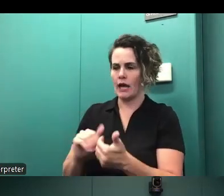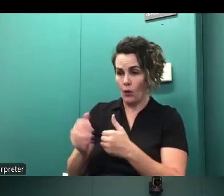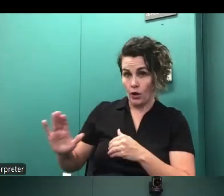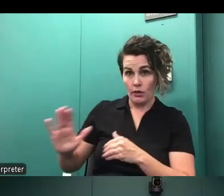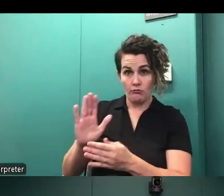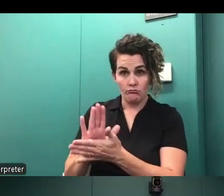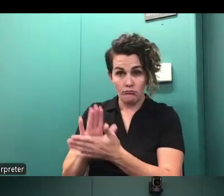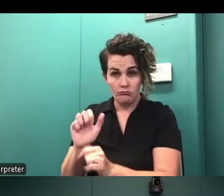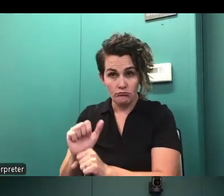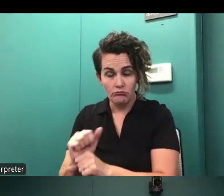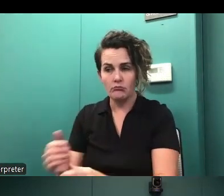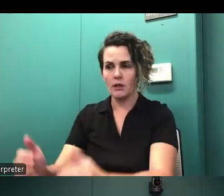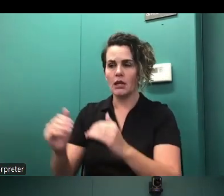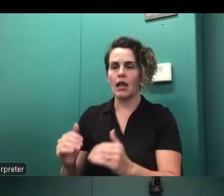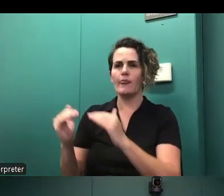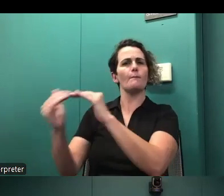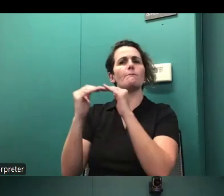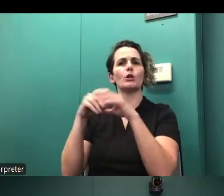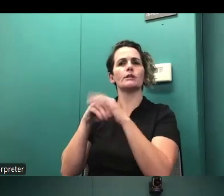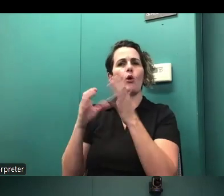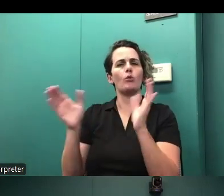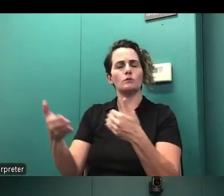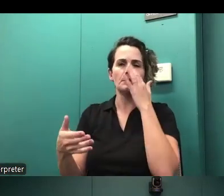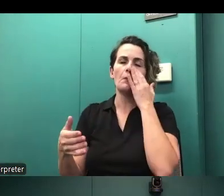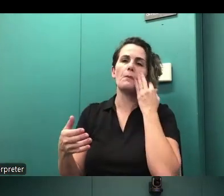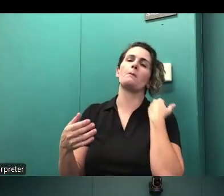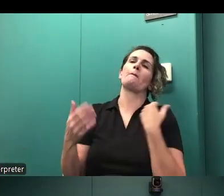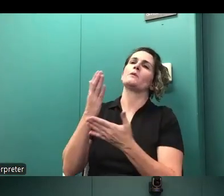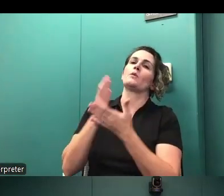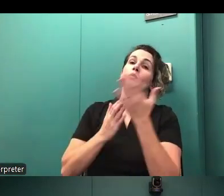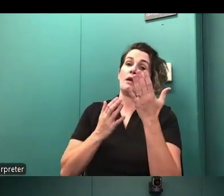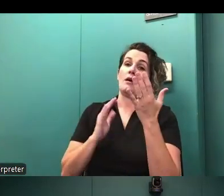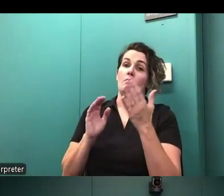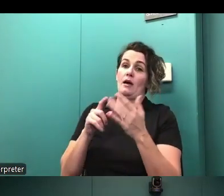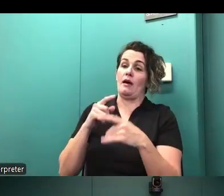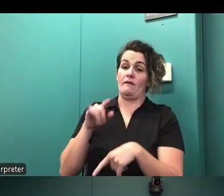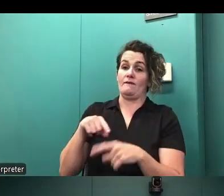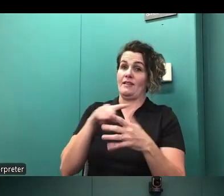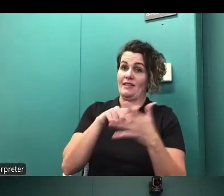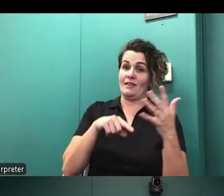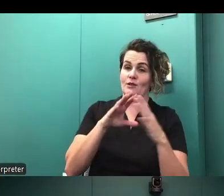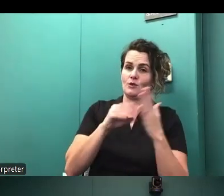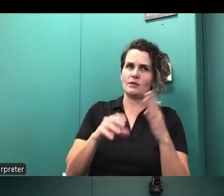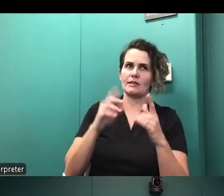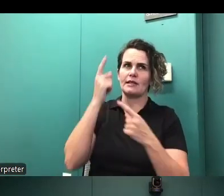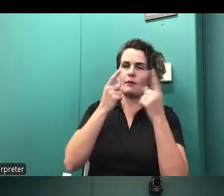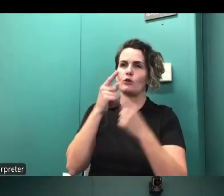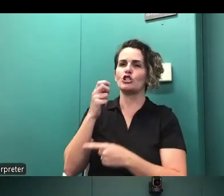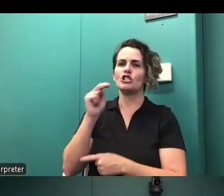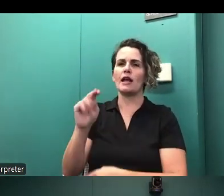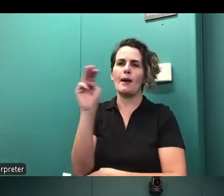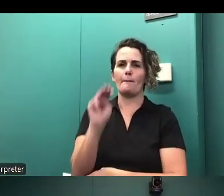work? And it appears in their classroom, right? Because some of these kids are not in there to, like what you consider a gen ed classroom. And